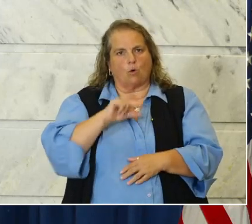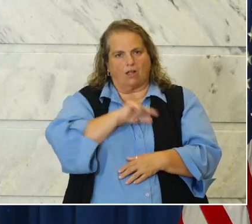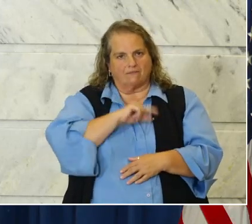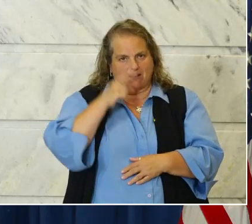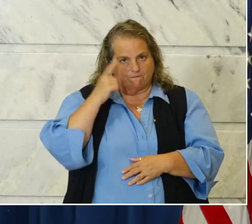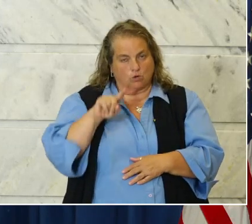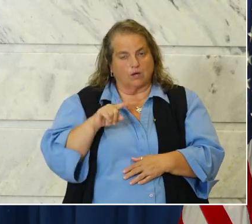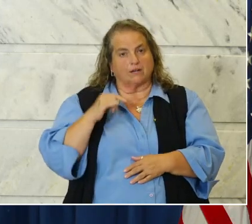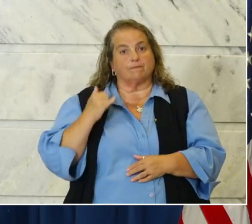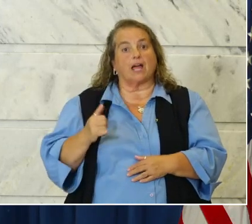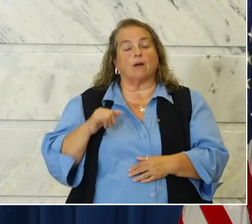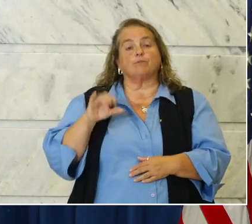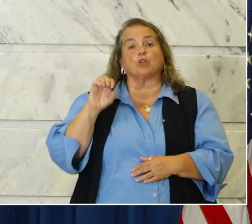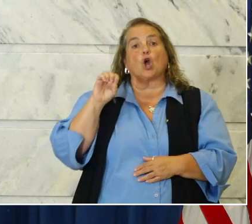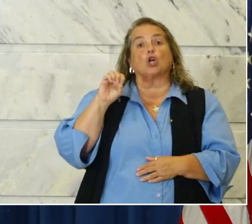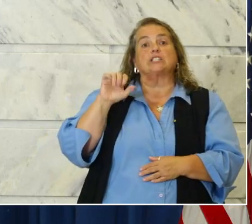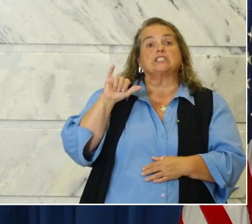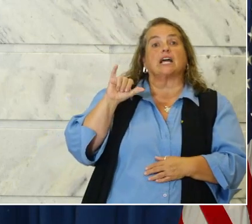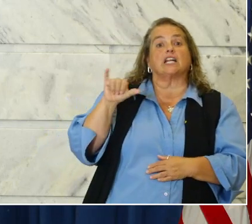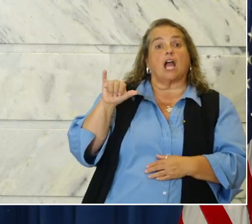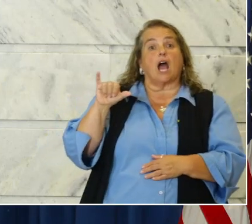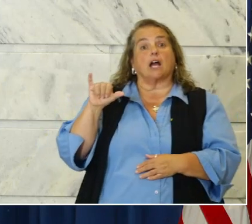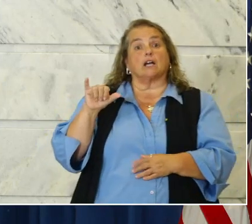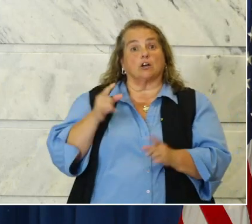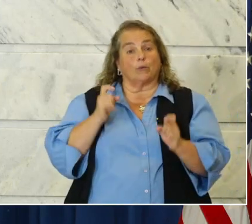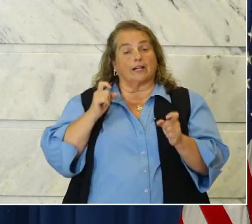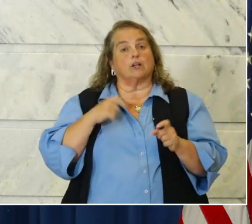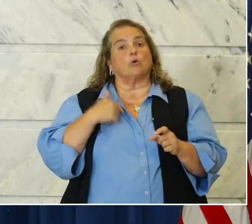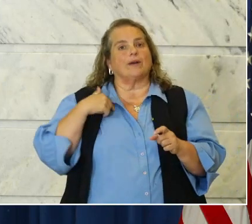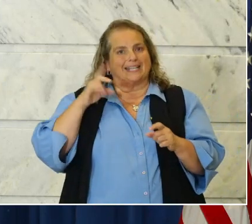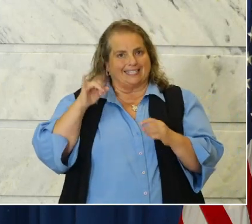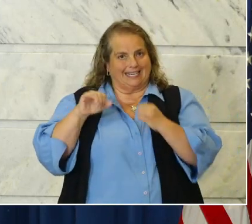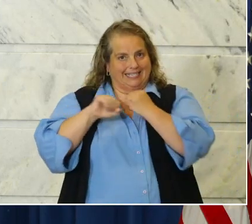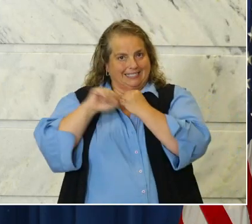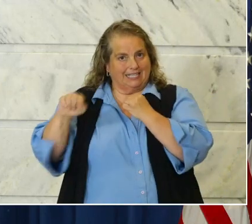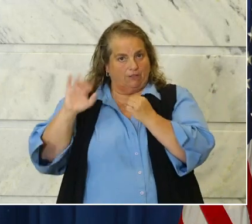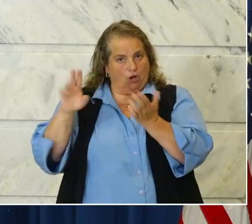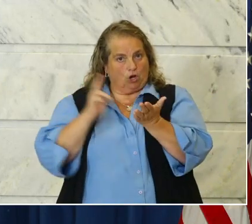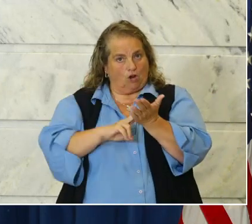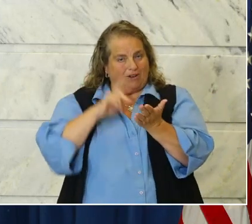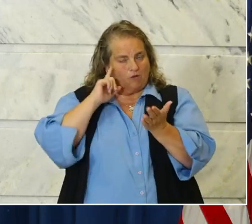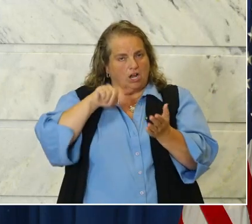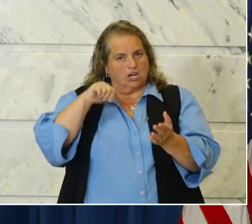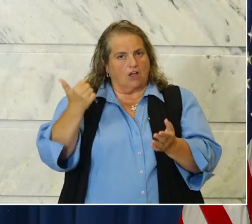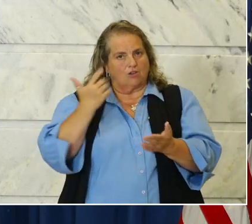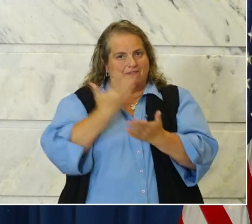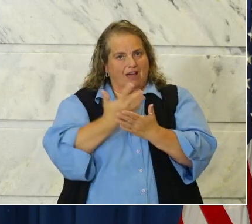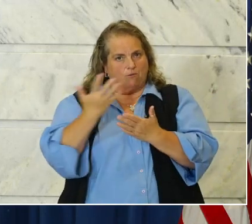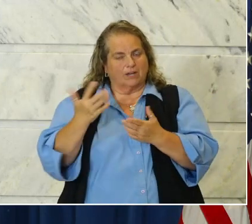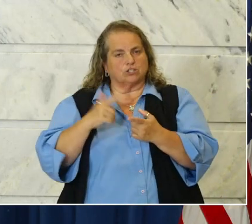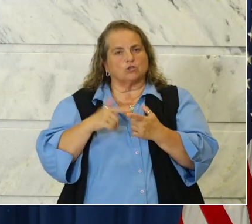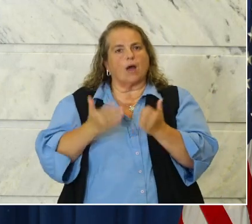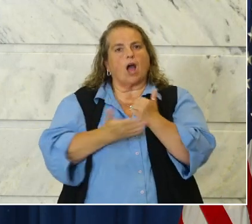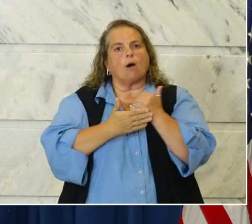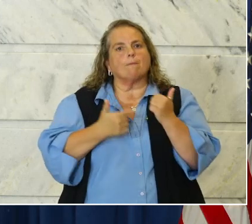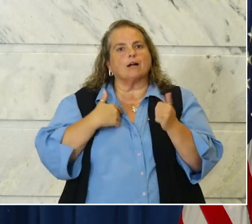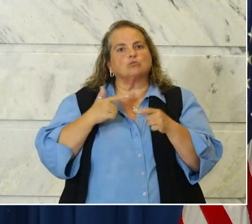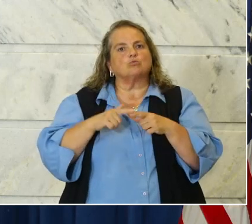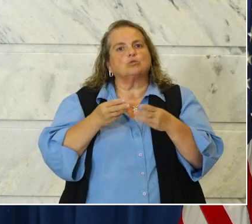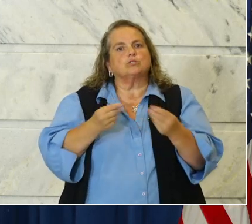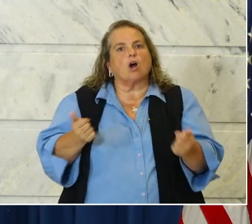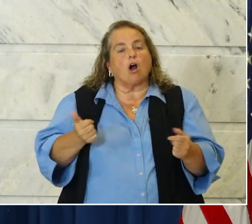quickly about Ernst & Young, we did extend that contract for another 5 weeks to help us resolve the backlog, which is